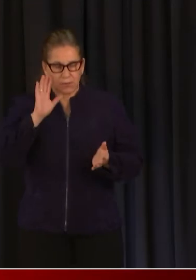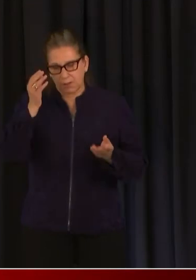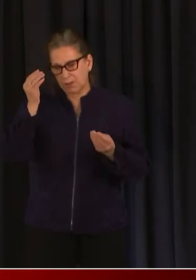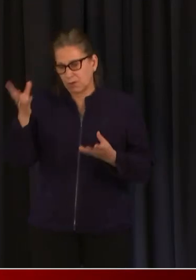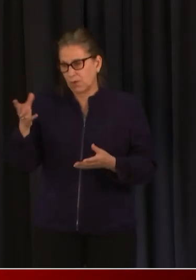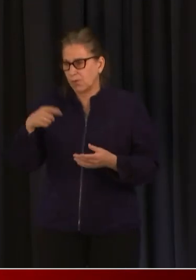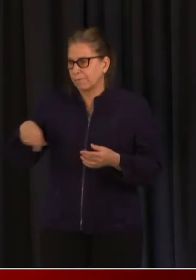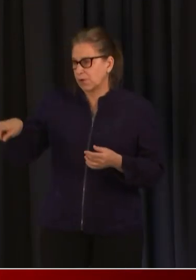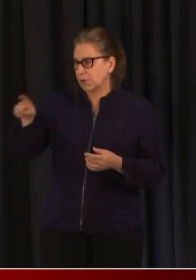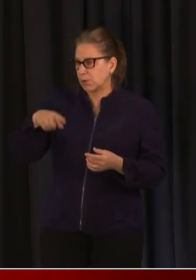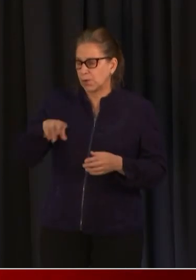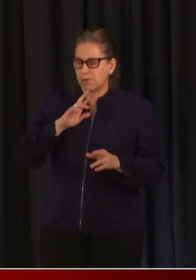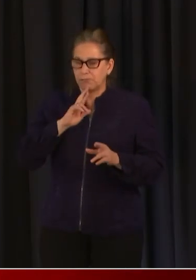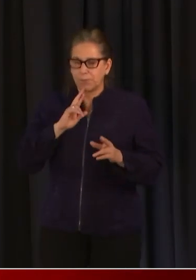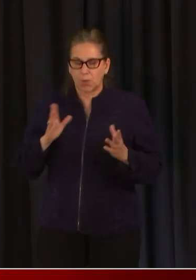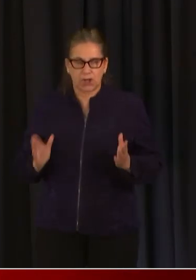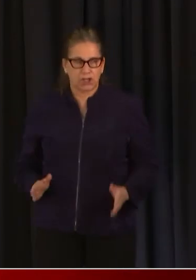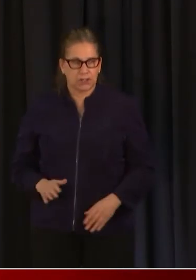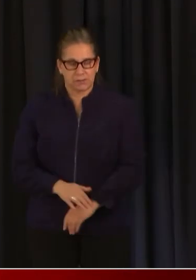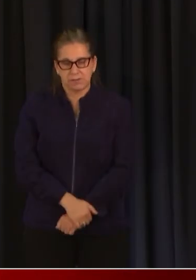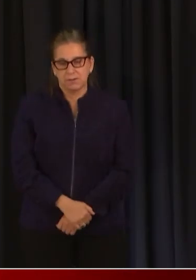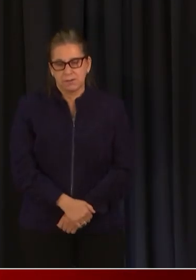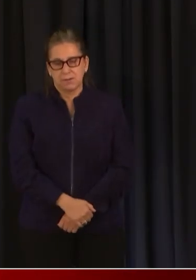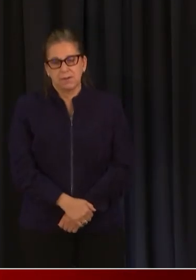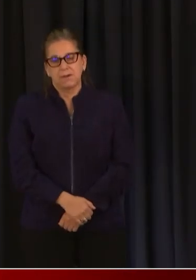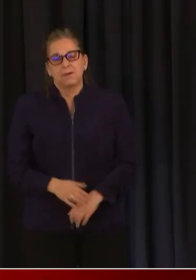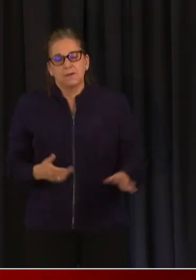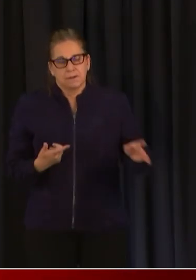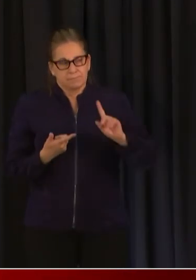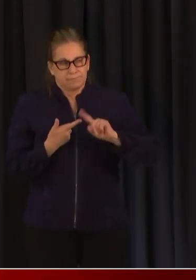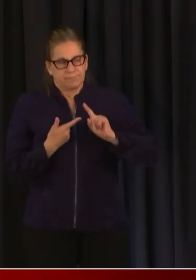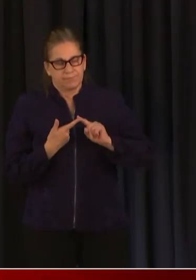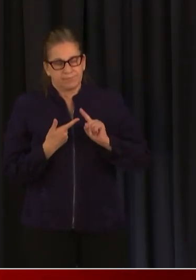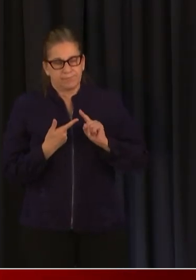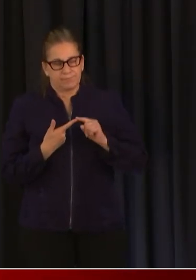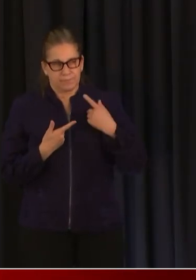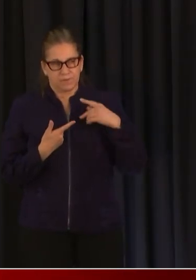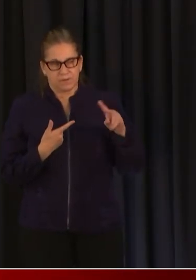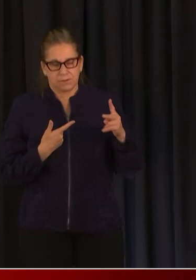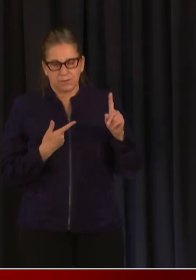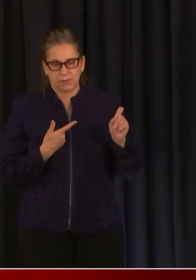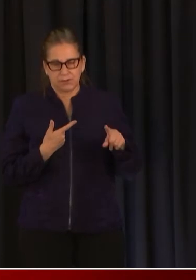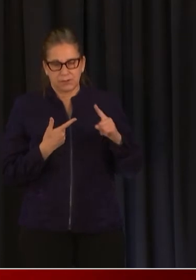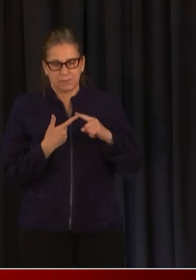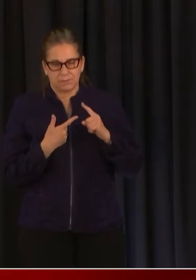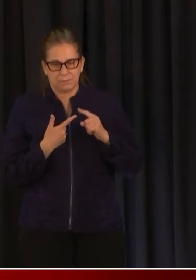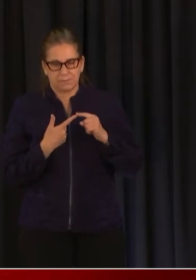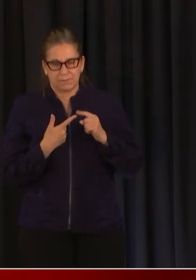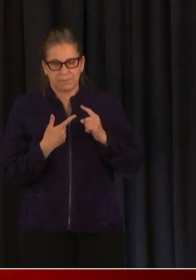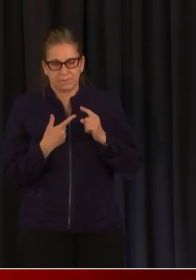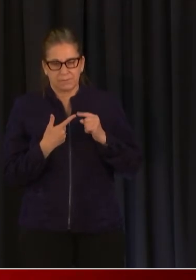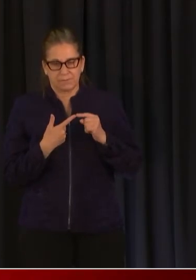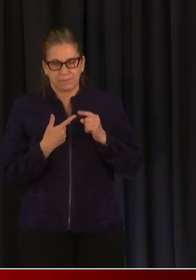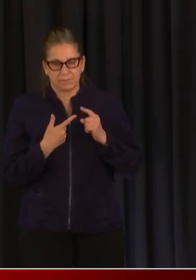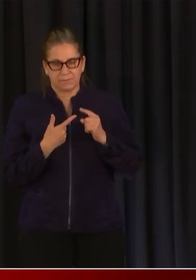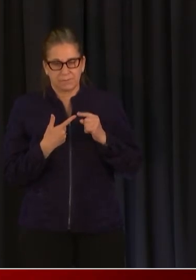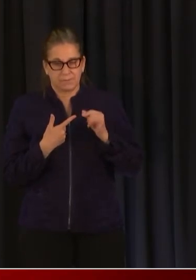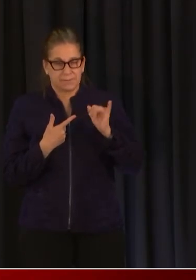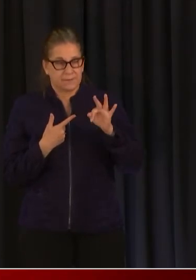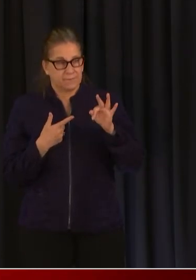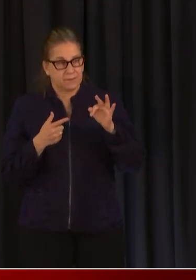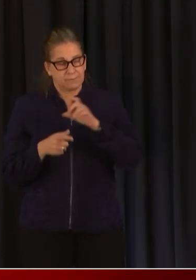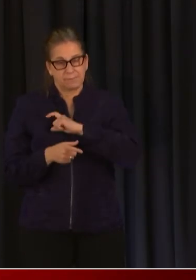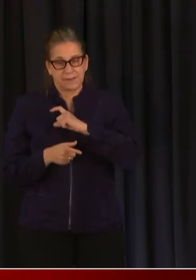report request. And then, thank you. And then the follow-up, when you speak of, dereliction of duty and they have to be held accountable, I mean, do you feel